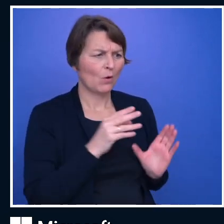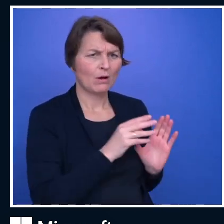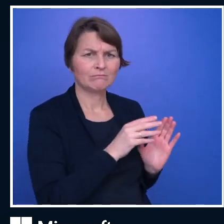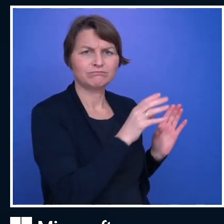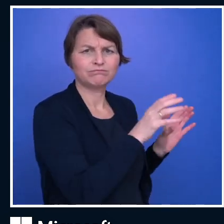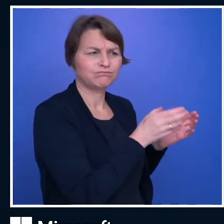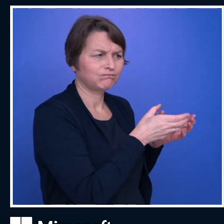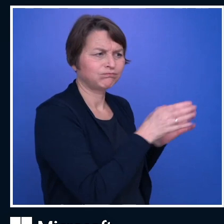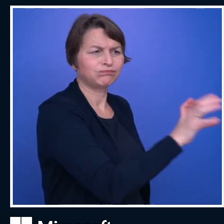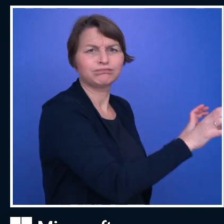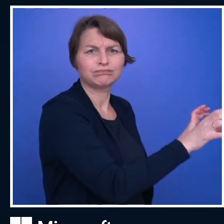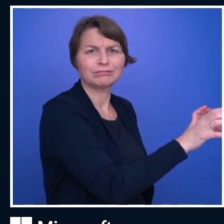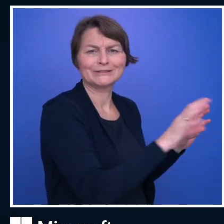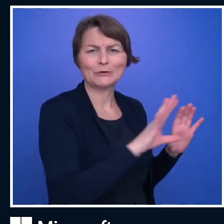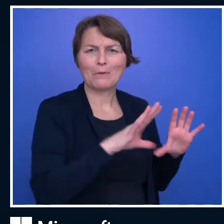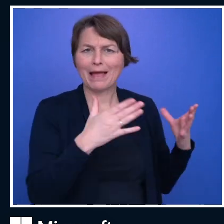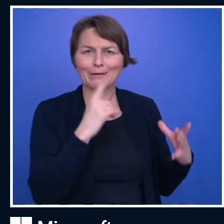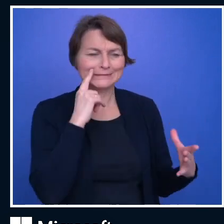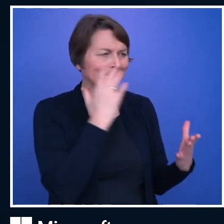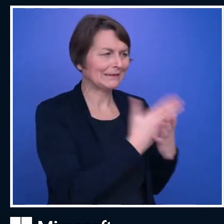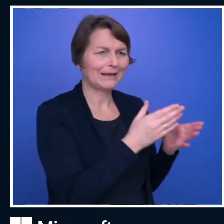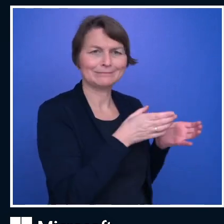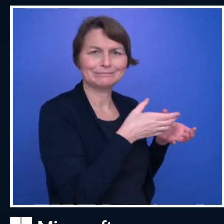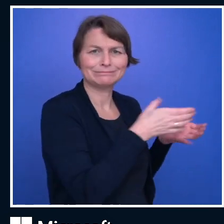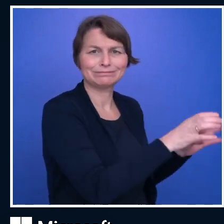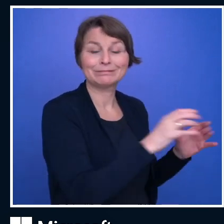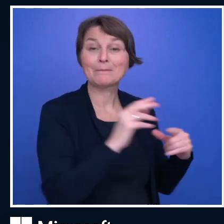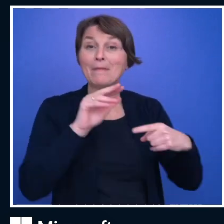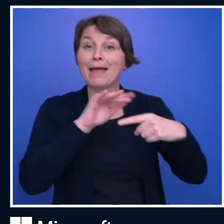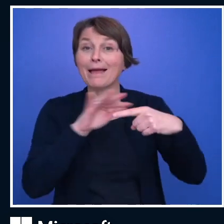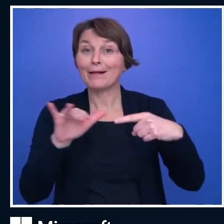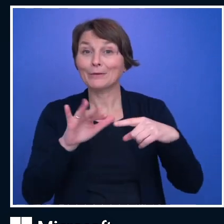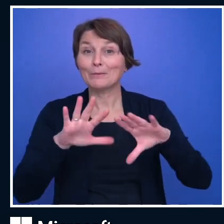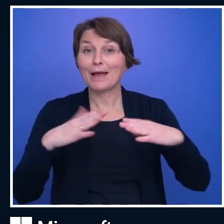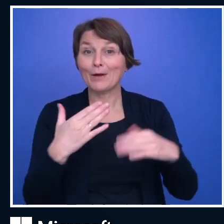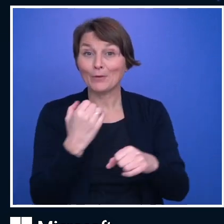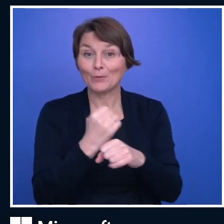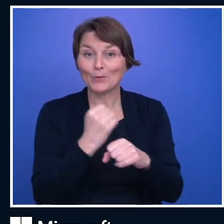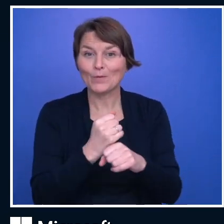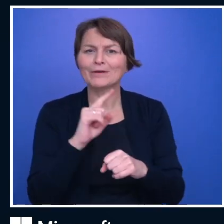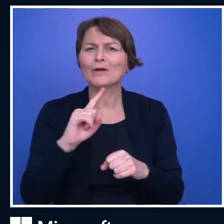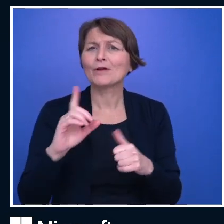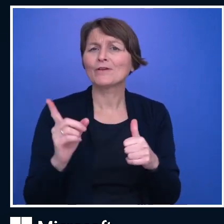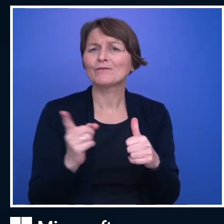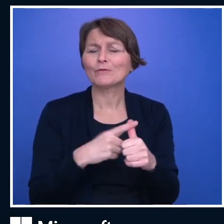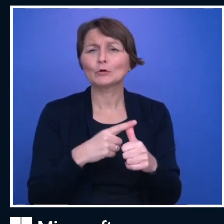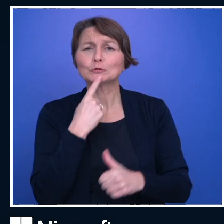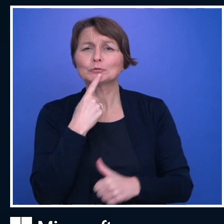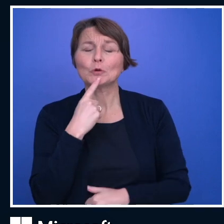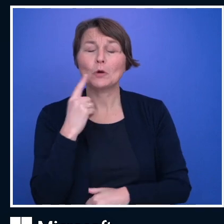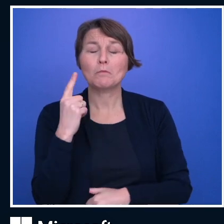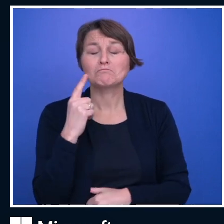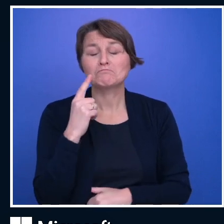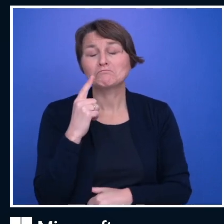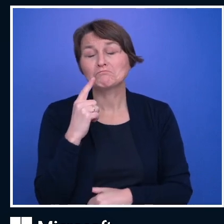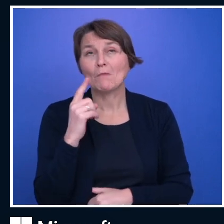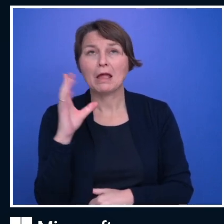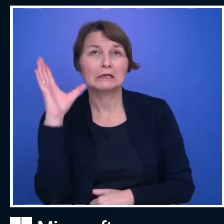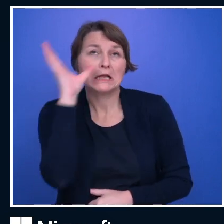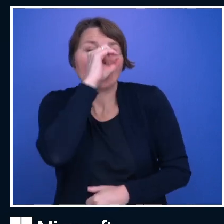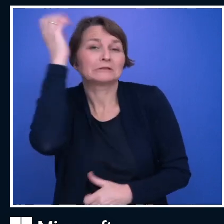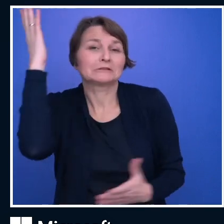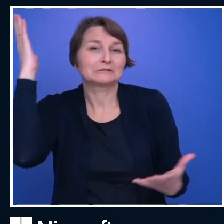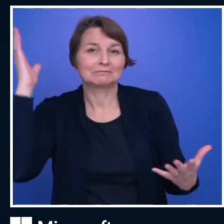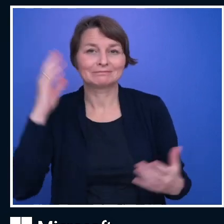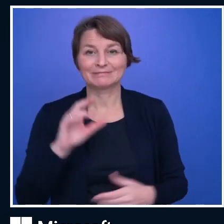how this algorithm works is that, first of all, you make a very innocent guess. So that's where the word naive Bayes comes from. That's where